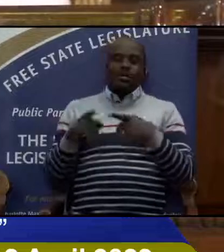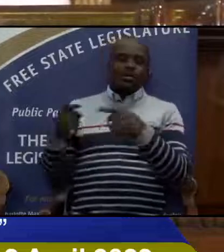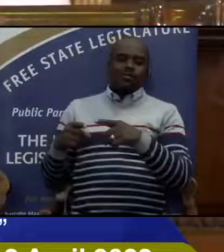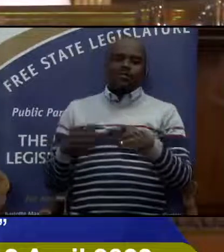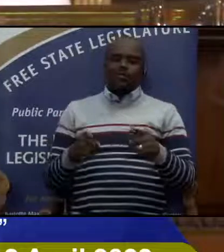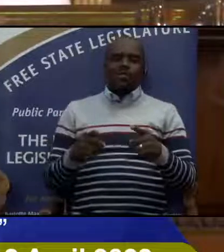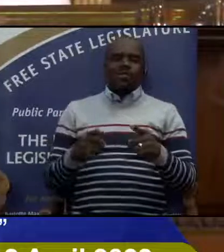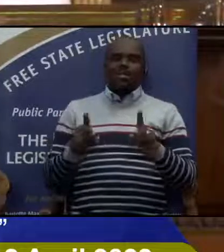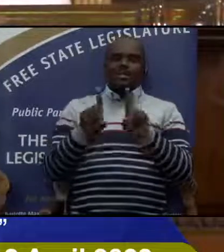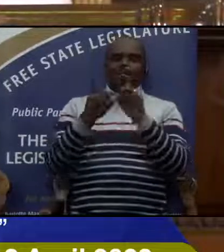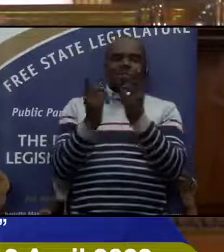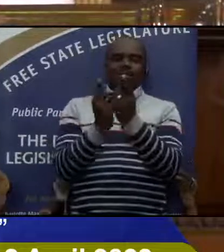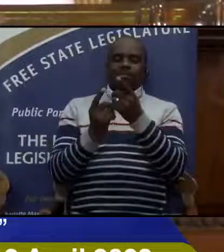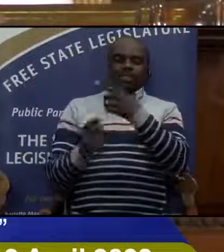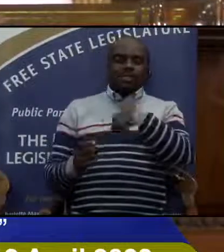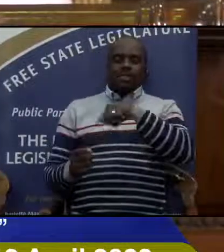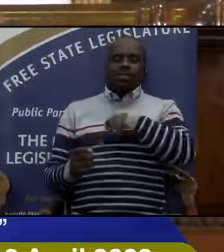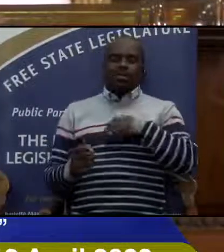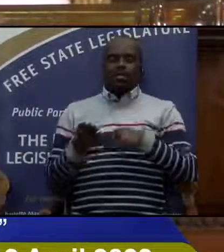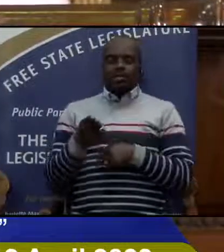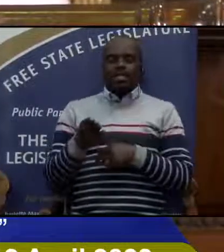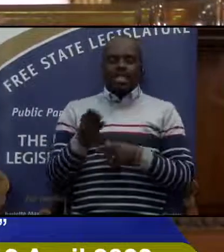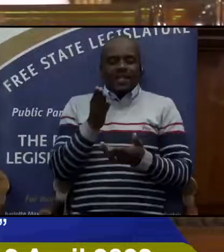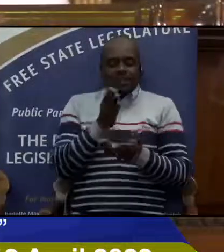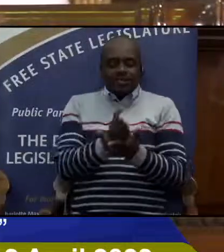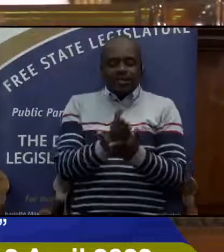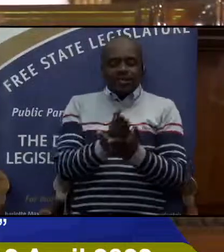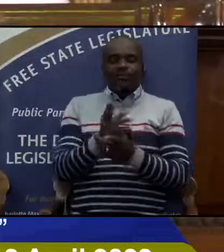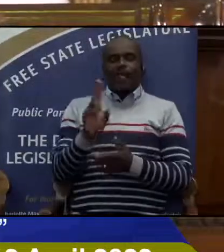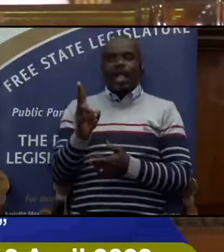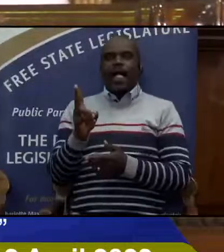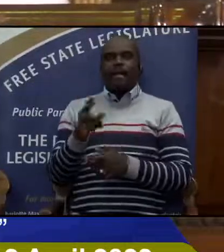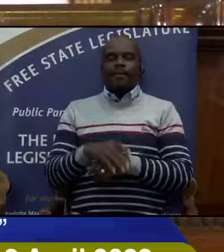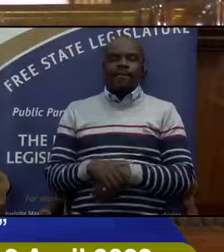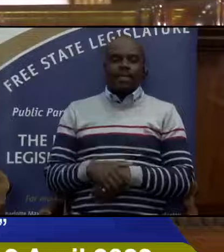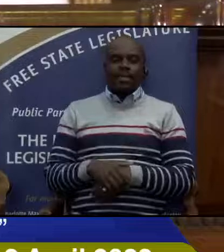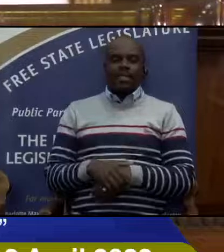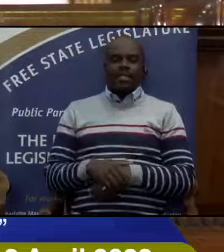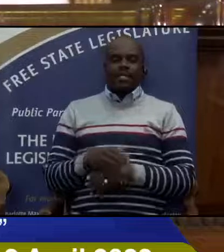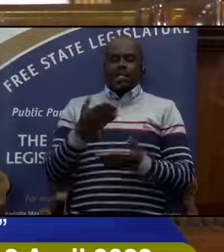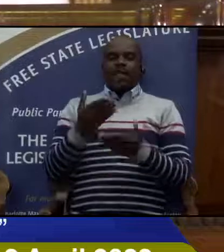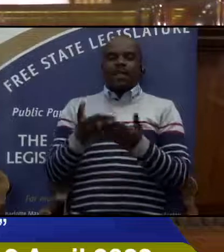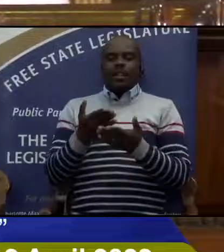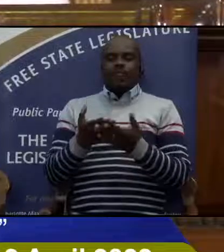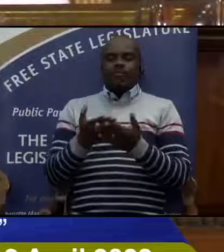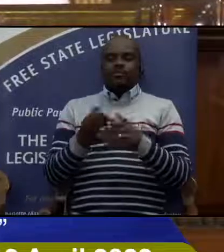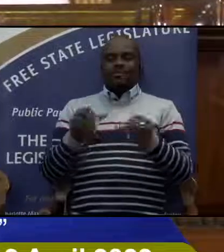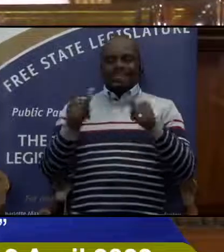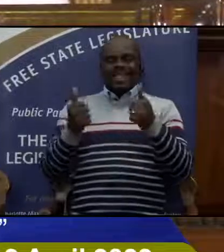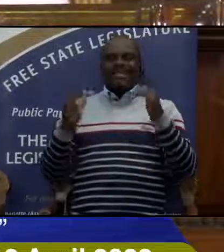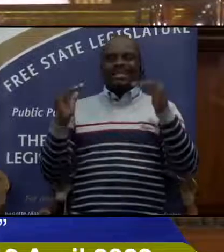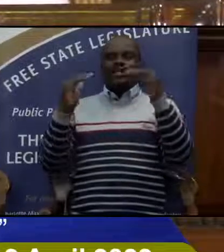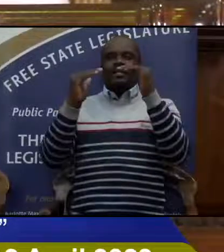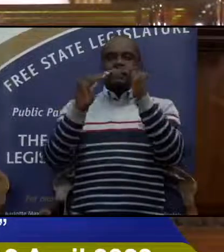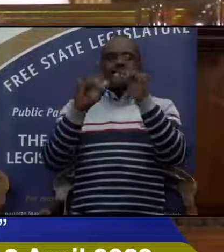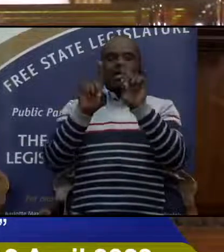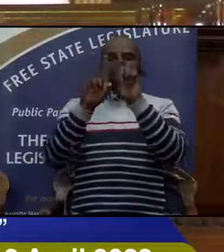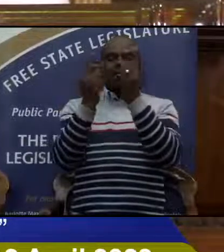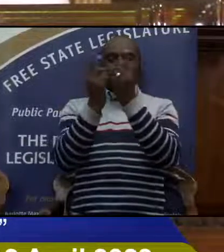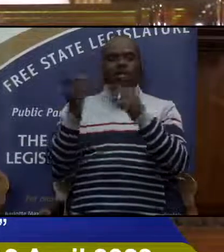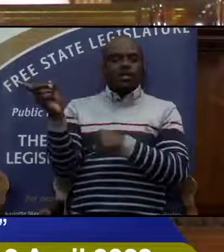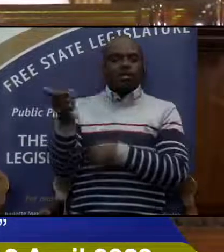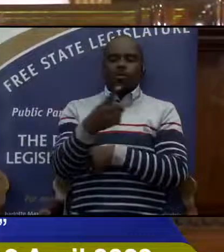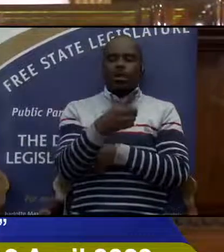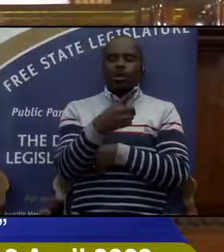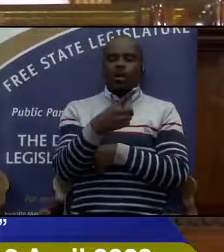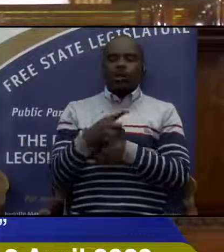ensure that fair distribution of contributions to all districts is realizable. District